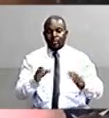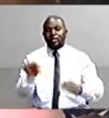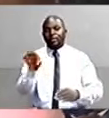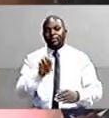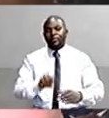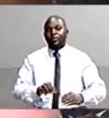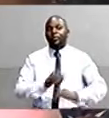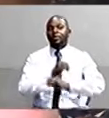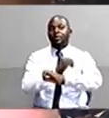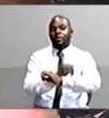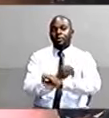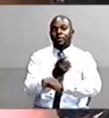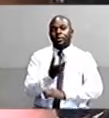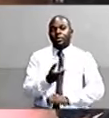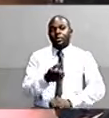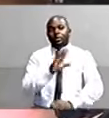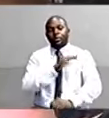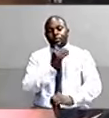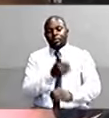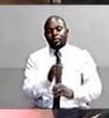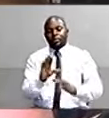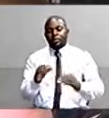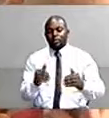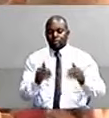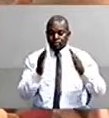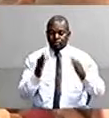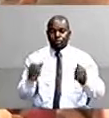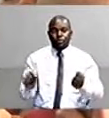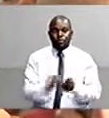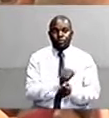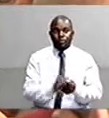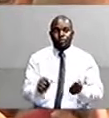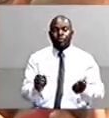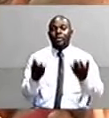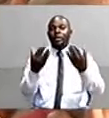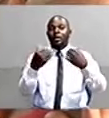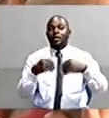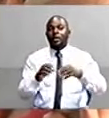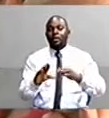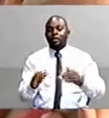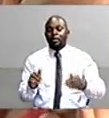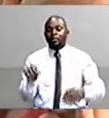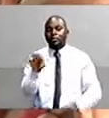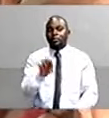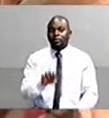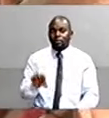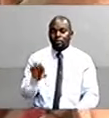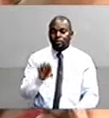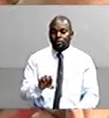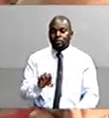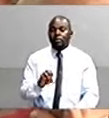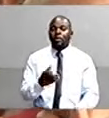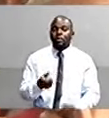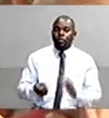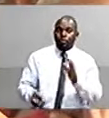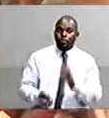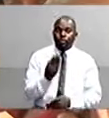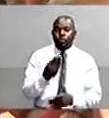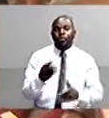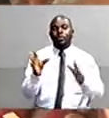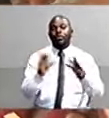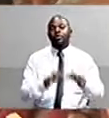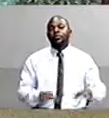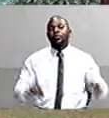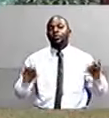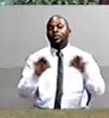The empowerment of environment police to deal with the disastrous human activities on the environment is raised as a necessity in